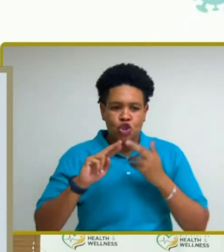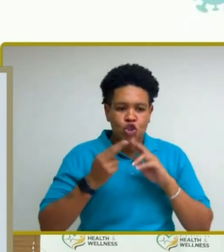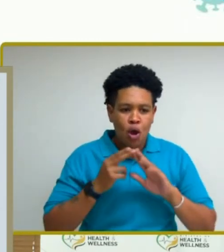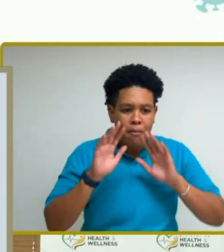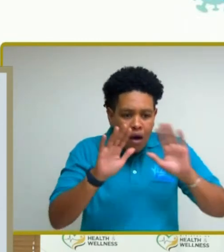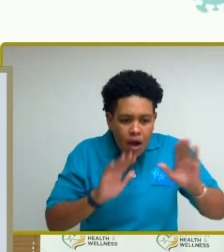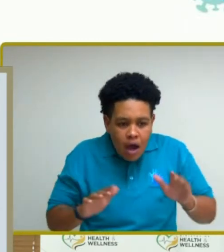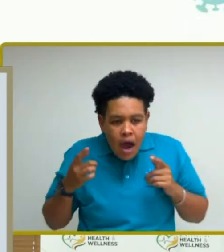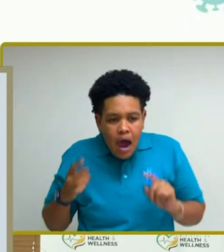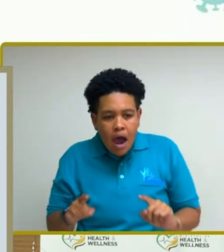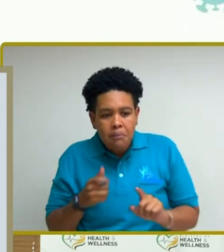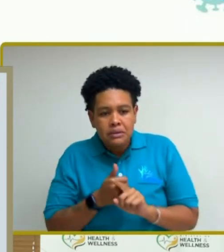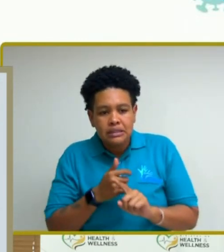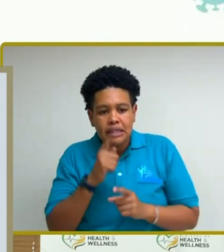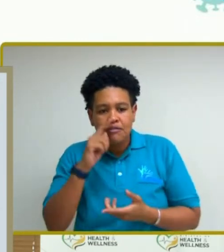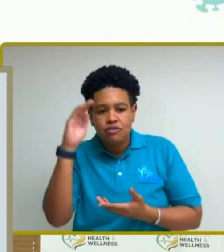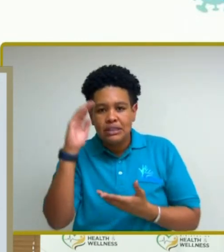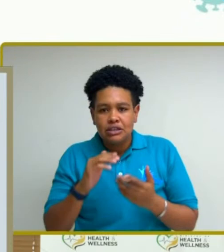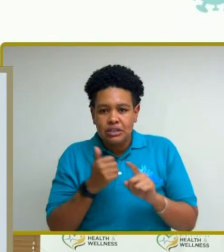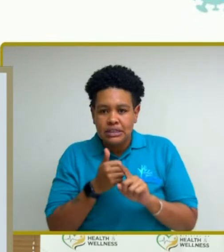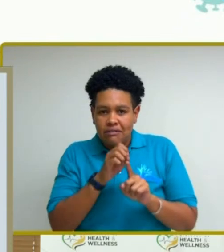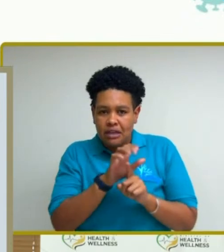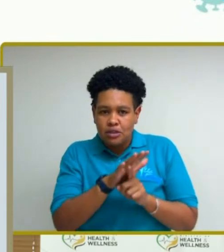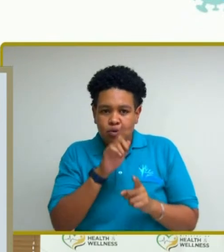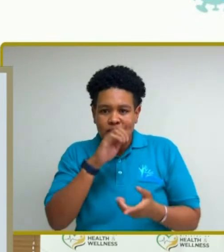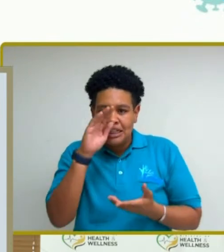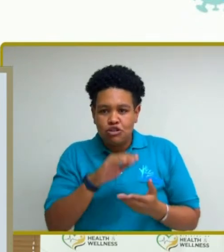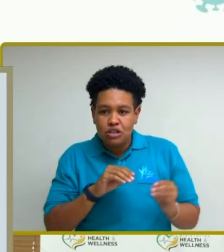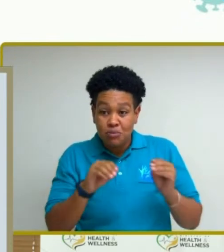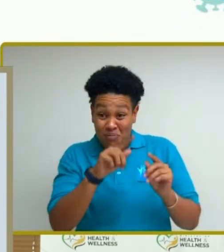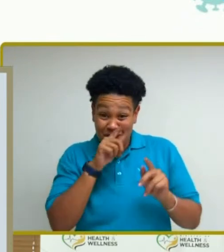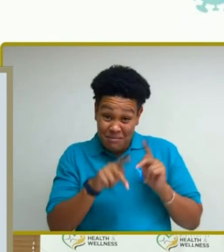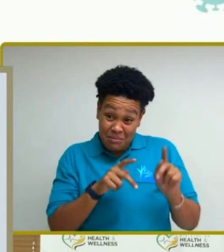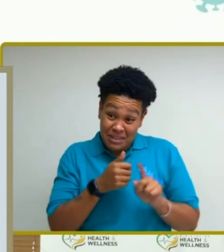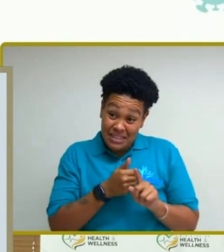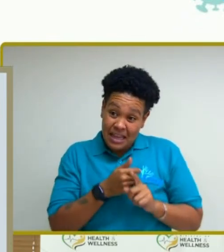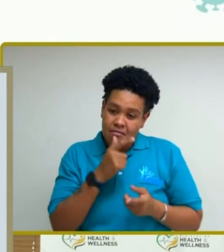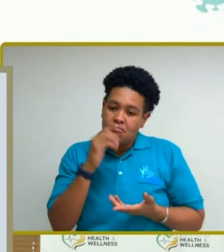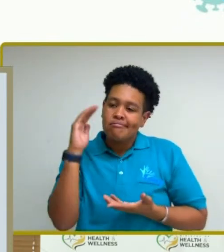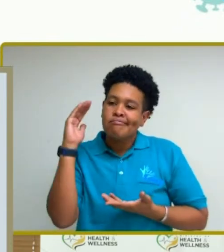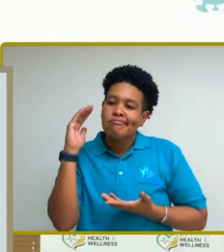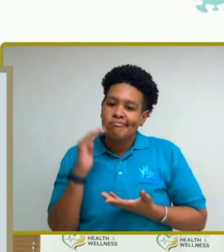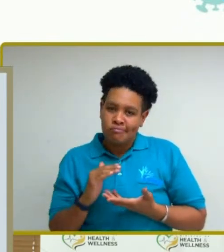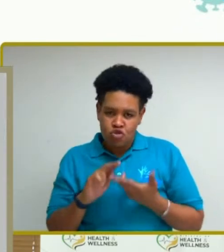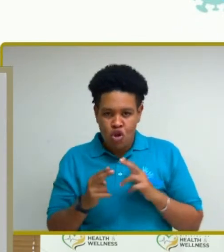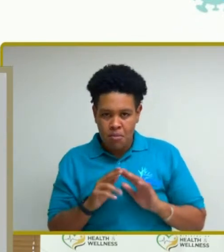exposure, decreased the movement somewhat of persons, and have brought down the reproductive rate.